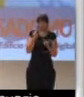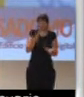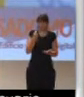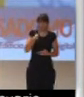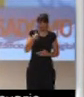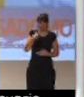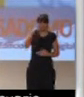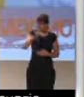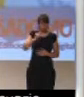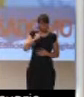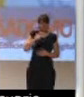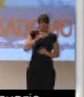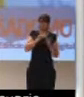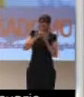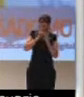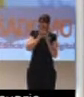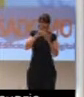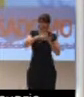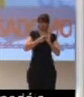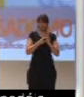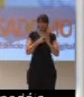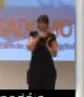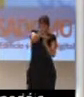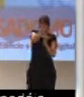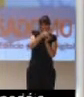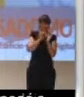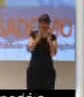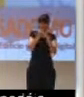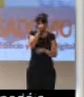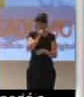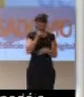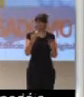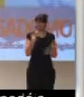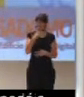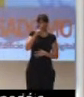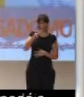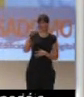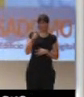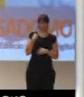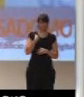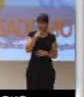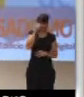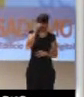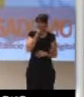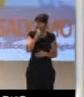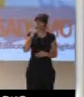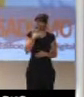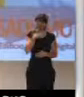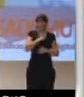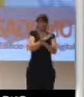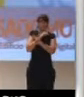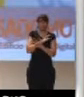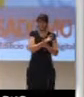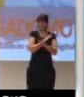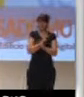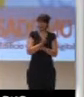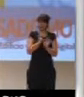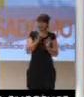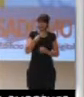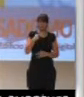user. So for instance, here you can see in these images a game that we developed. It's